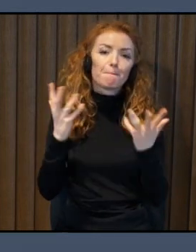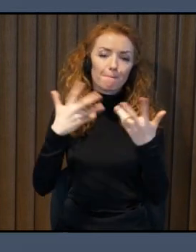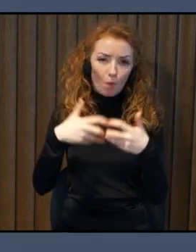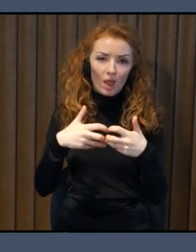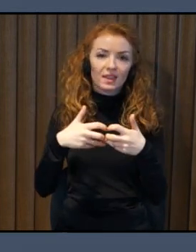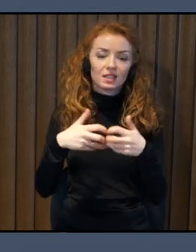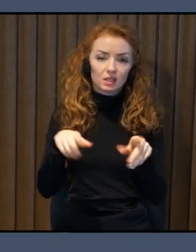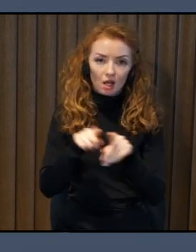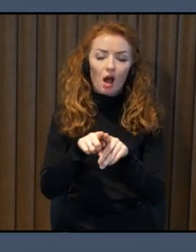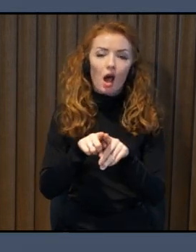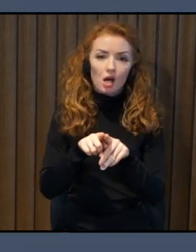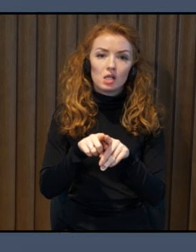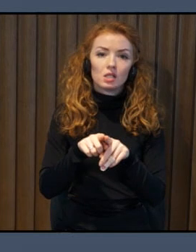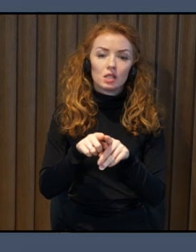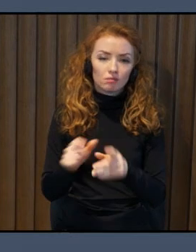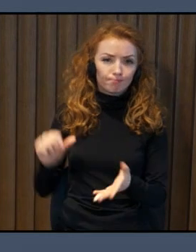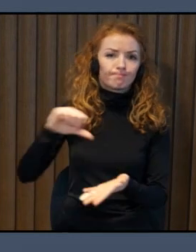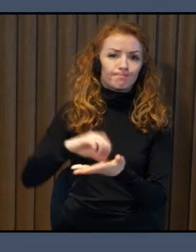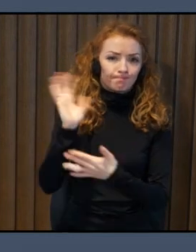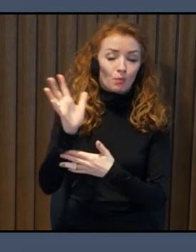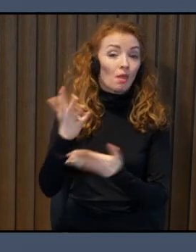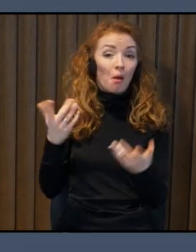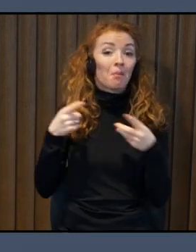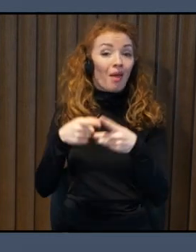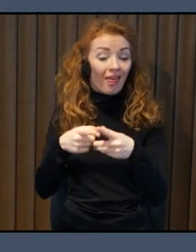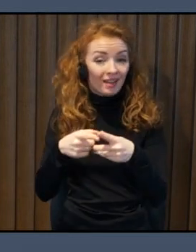and this is like a political also move,